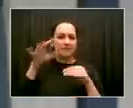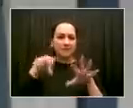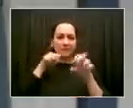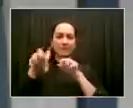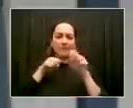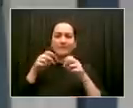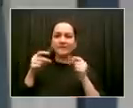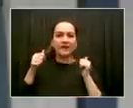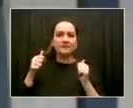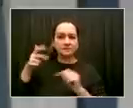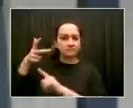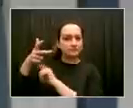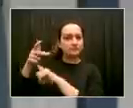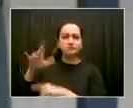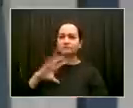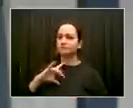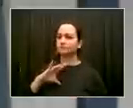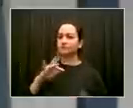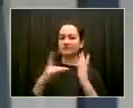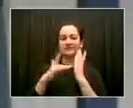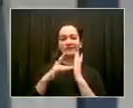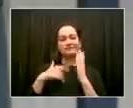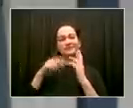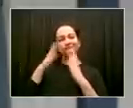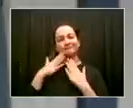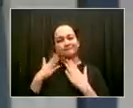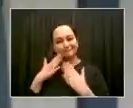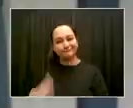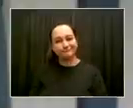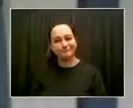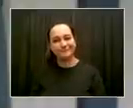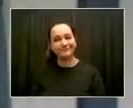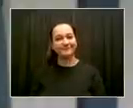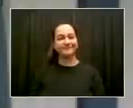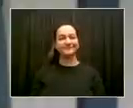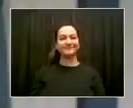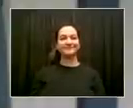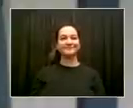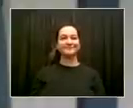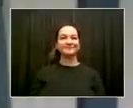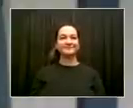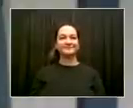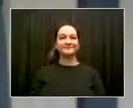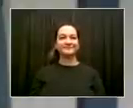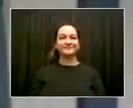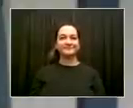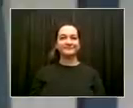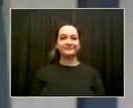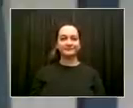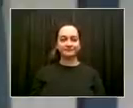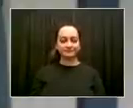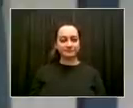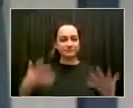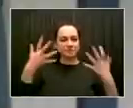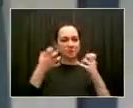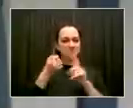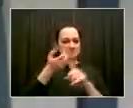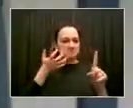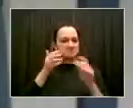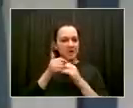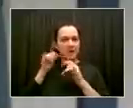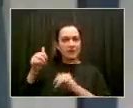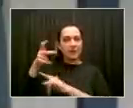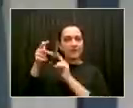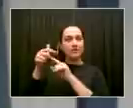triggered, an officer that's responding will get an alert saying that that happened. They'd also have the ability to look at a surveillance camera